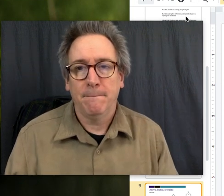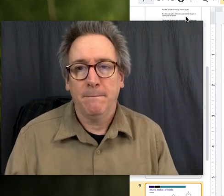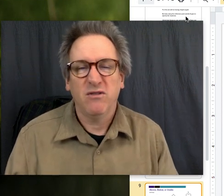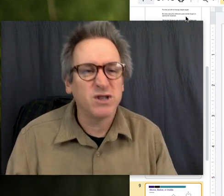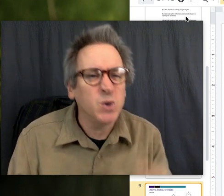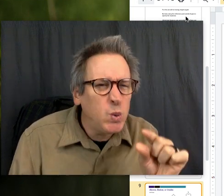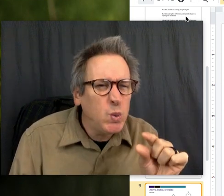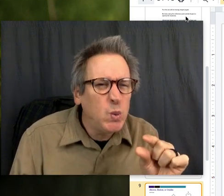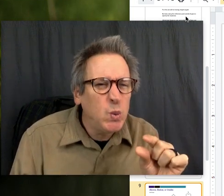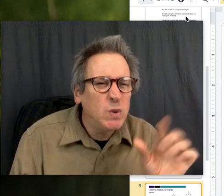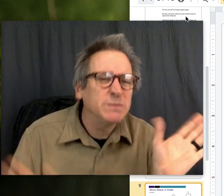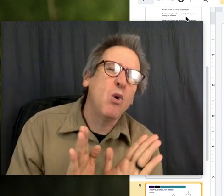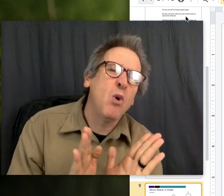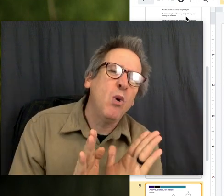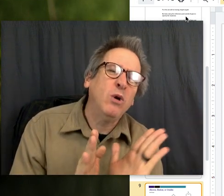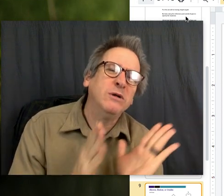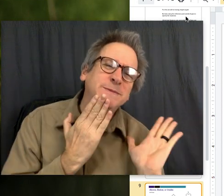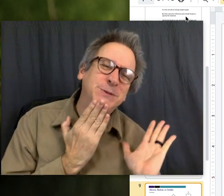There's